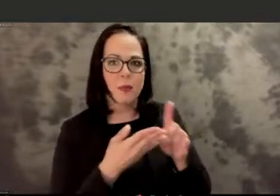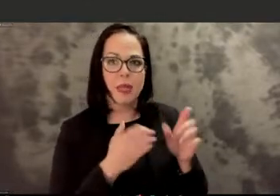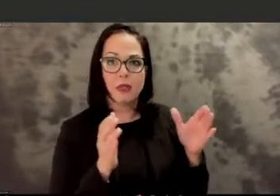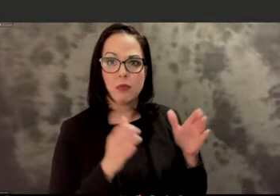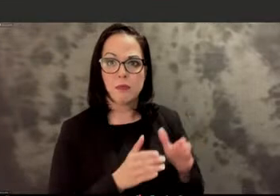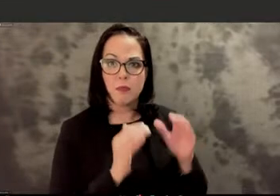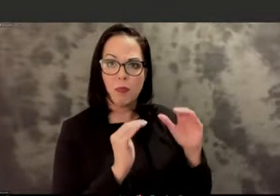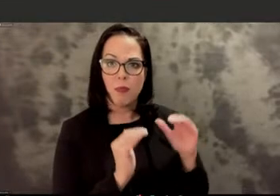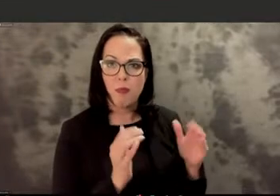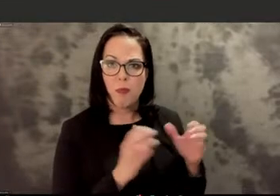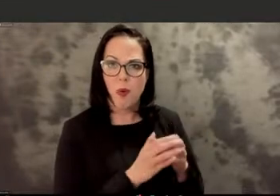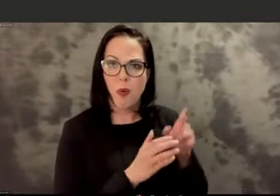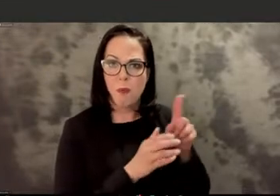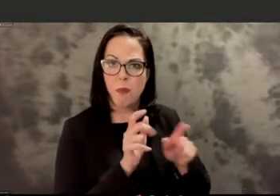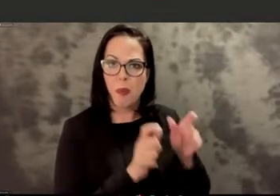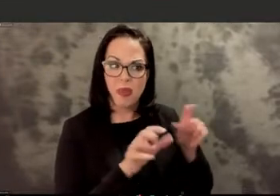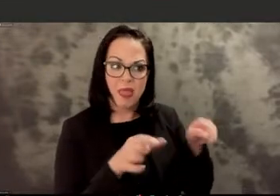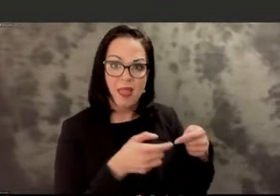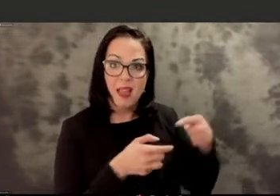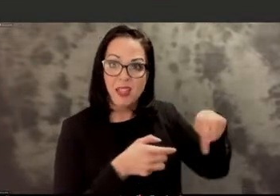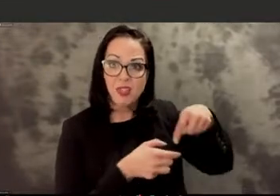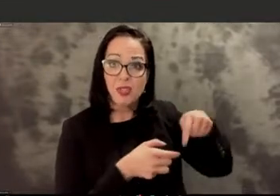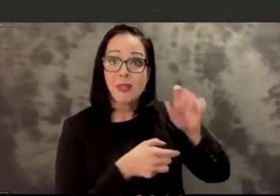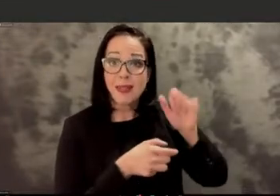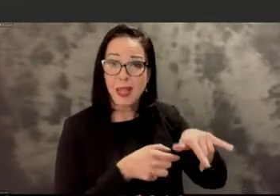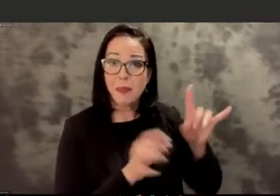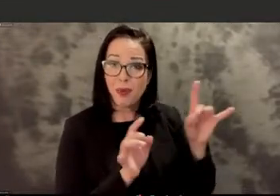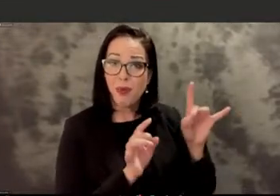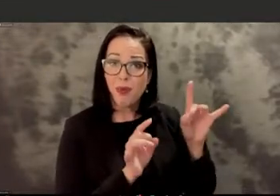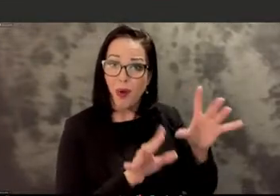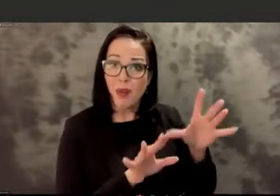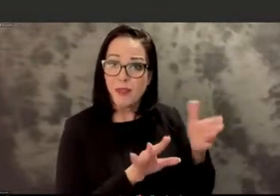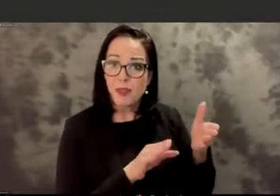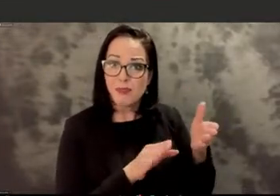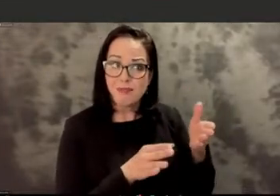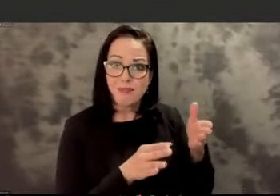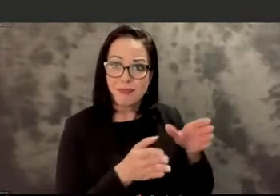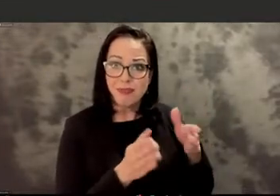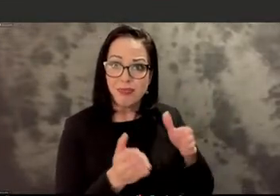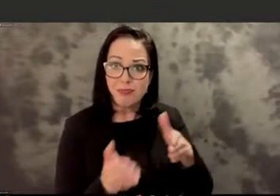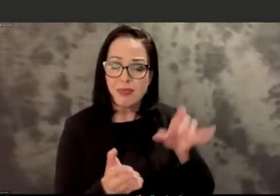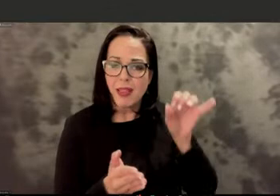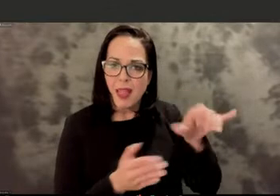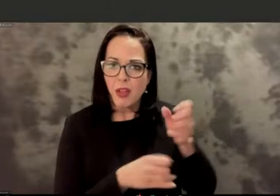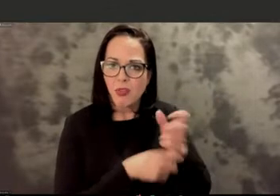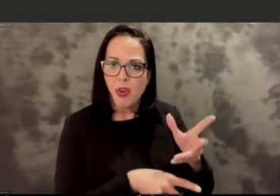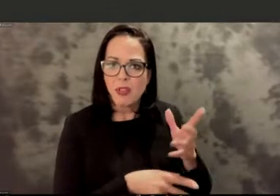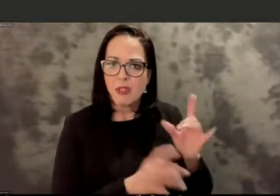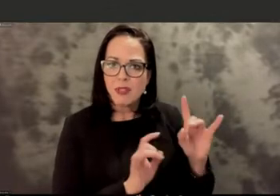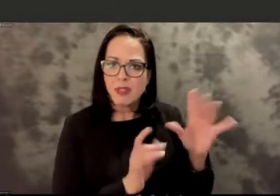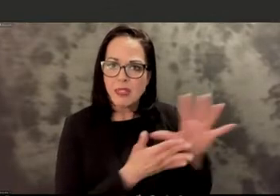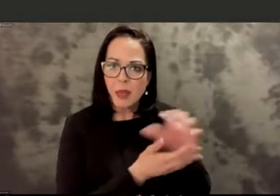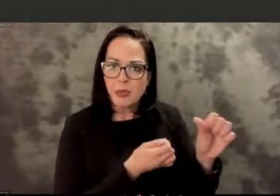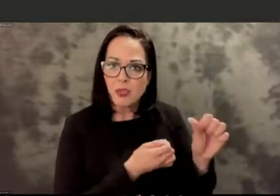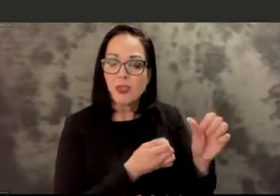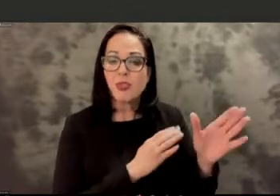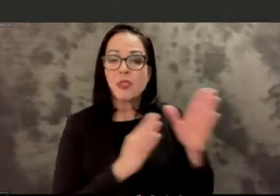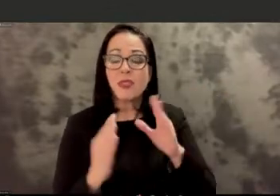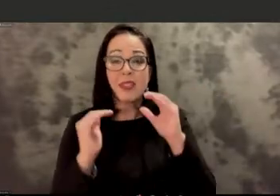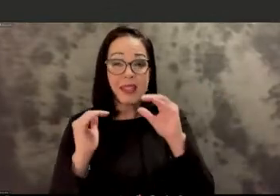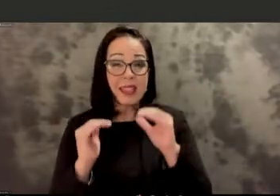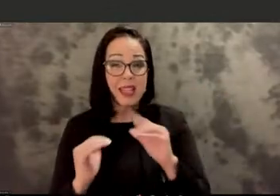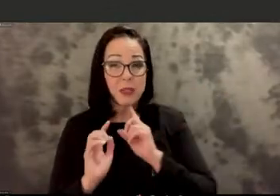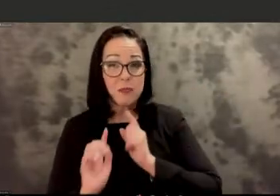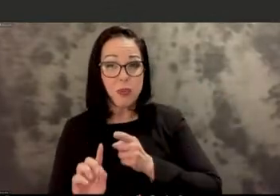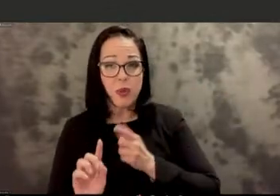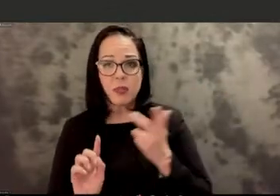that population itself could be quite devastating. The next point is we need to do much more